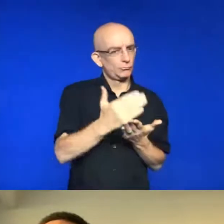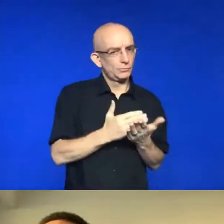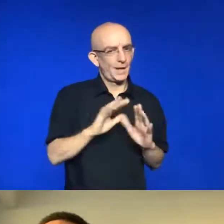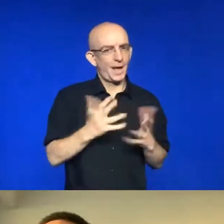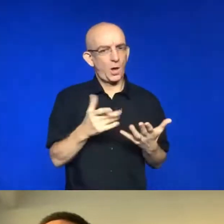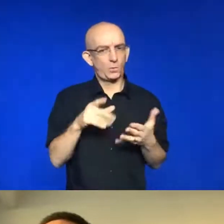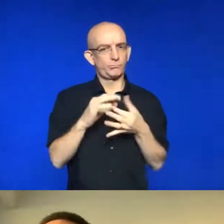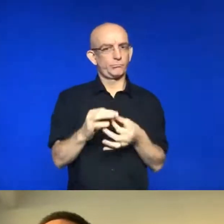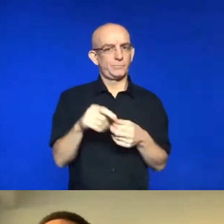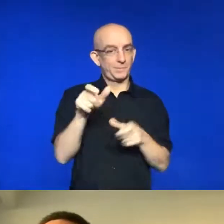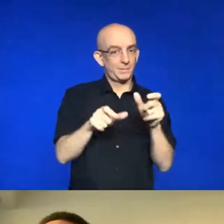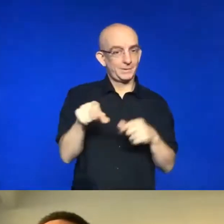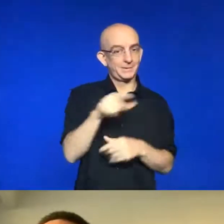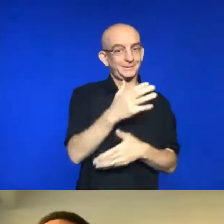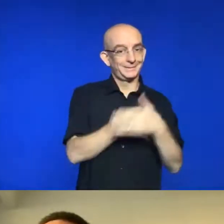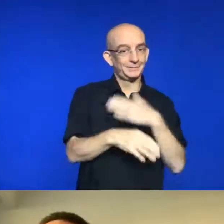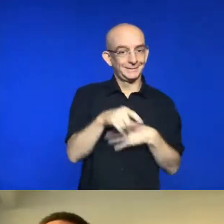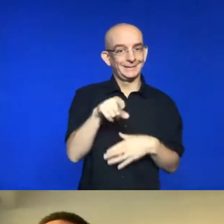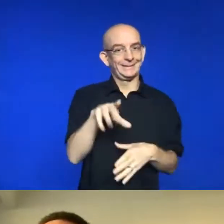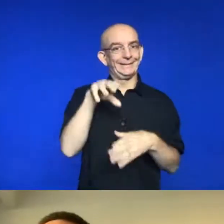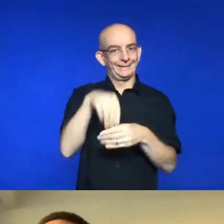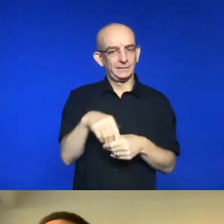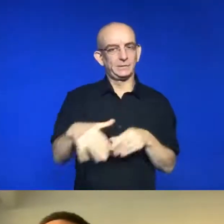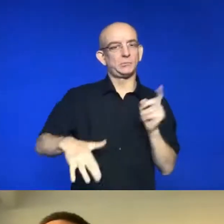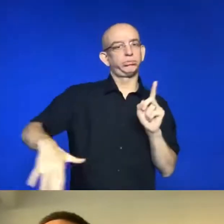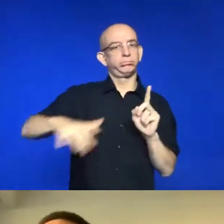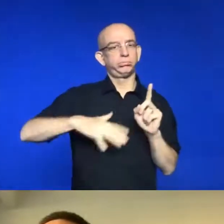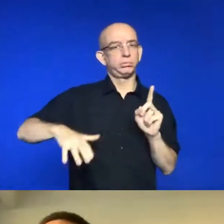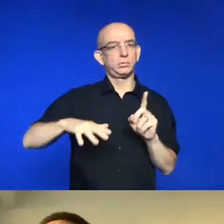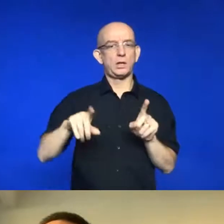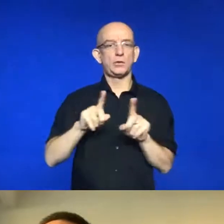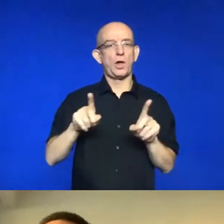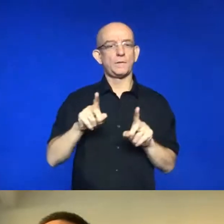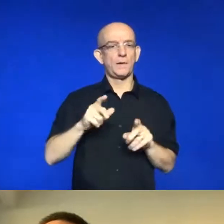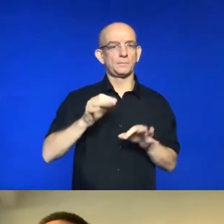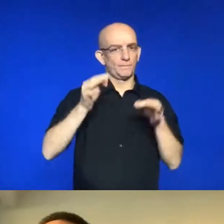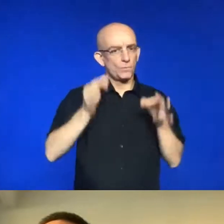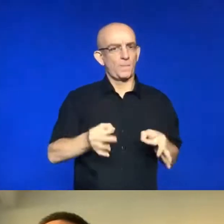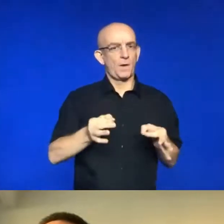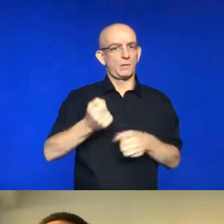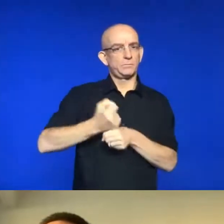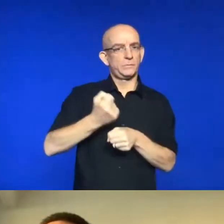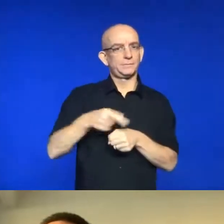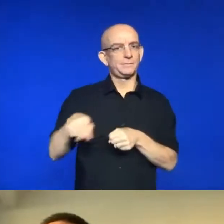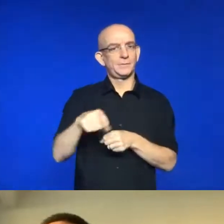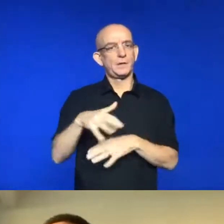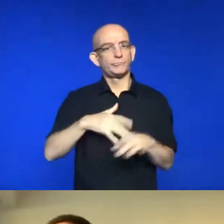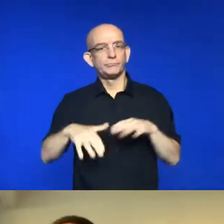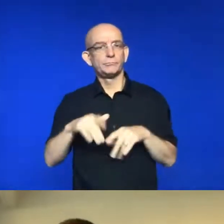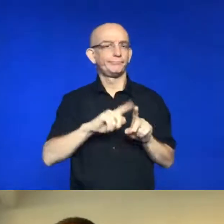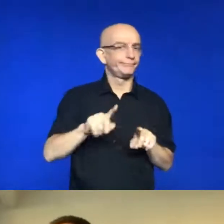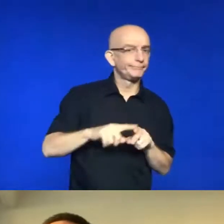informal sectors and they need these services or even more than other groups? Thank